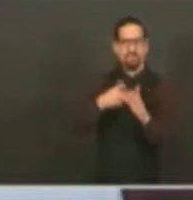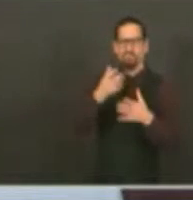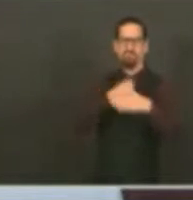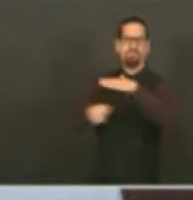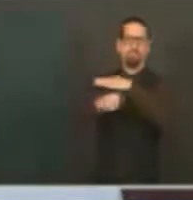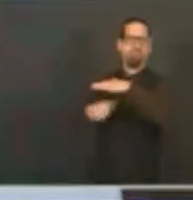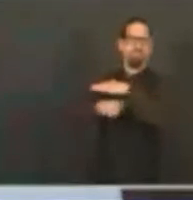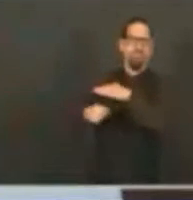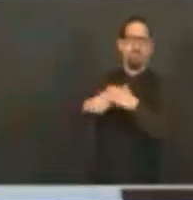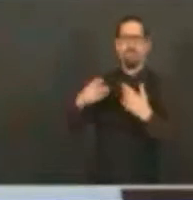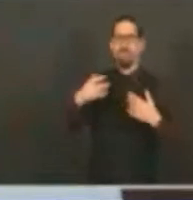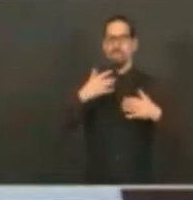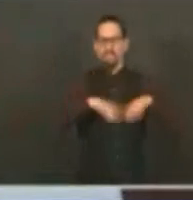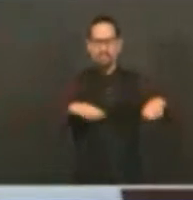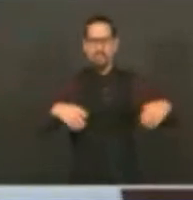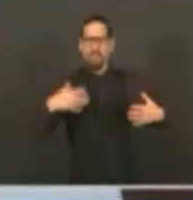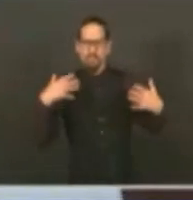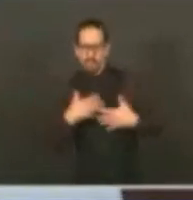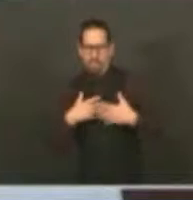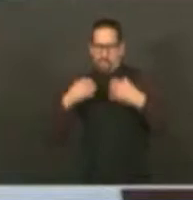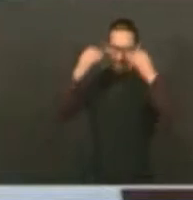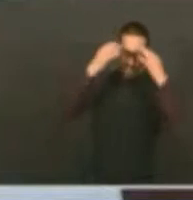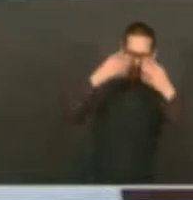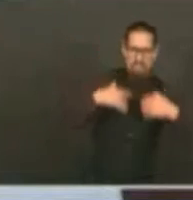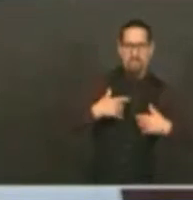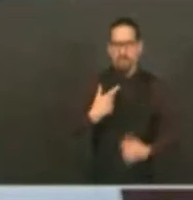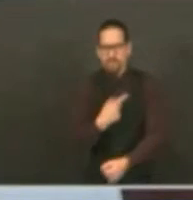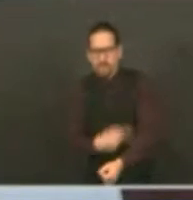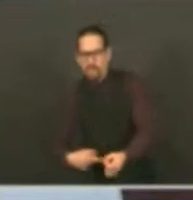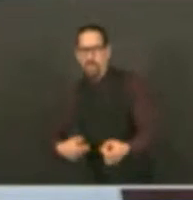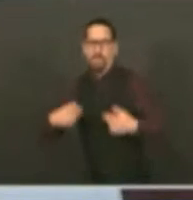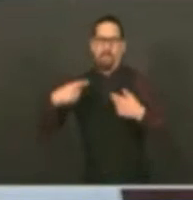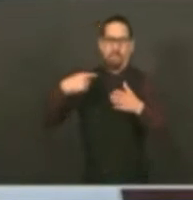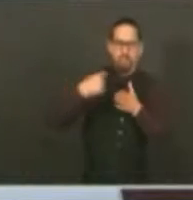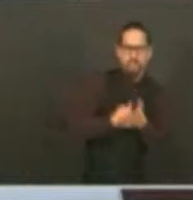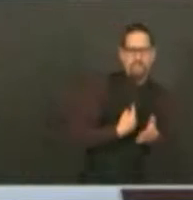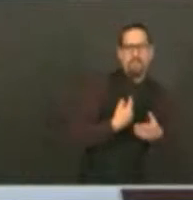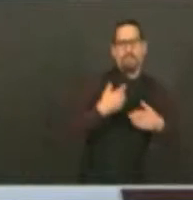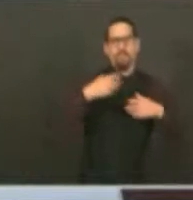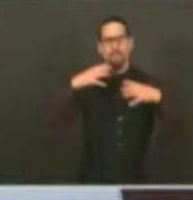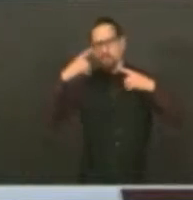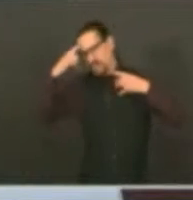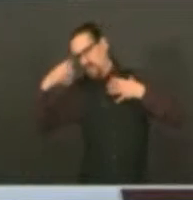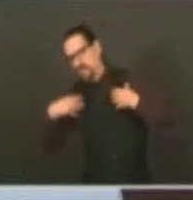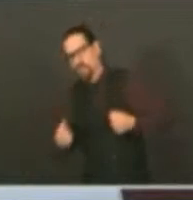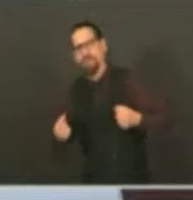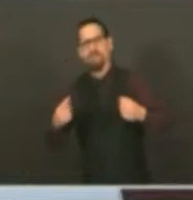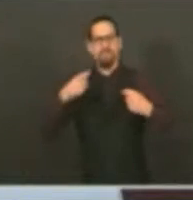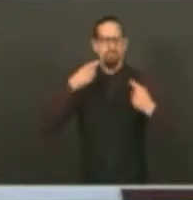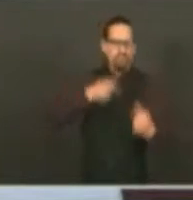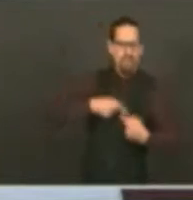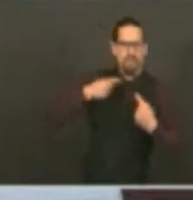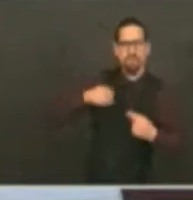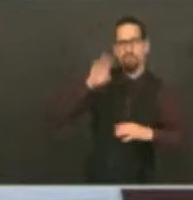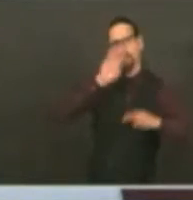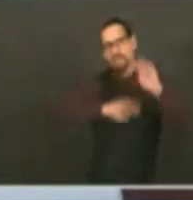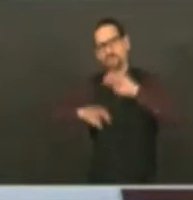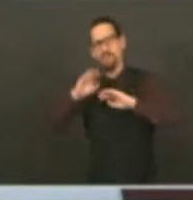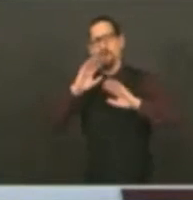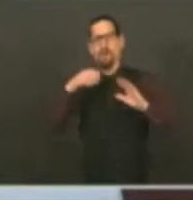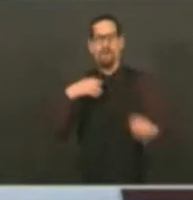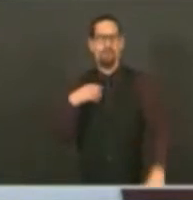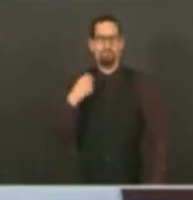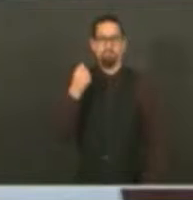intellectually, they are struggling. So this isn't easy. I am not saying this is